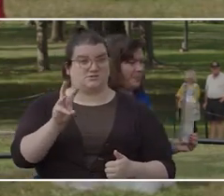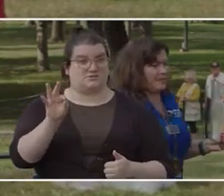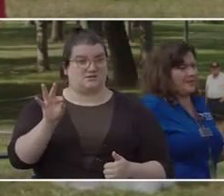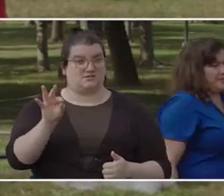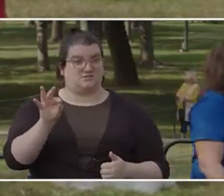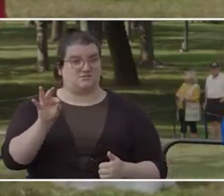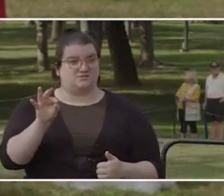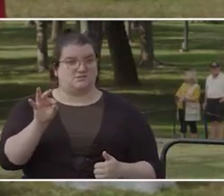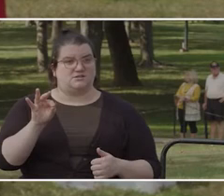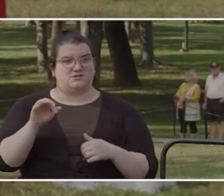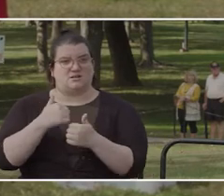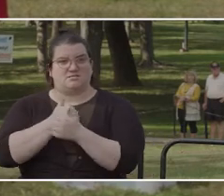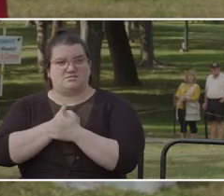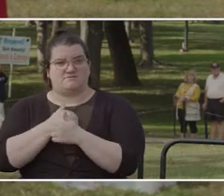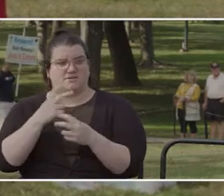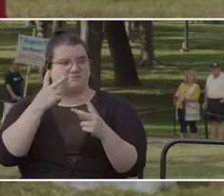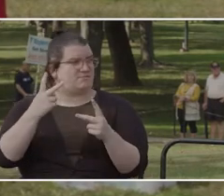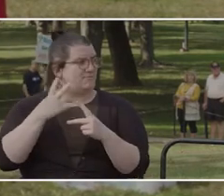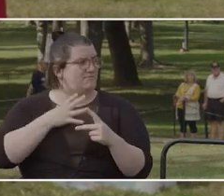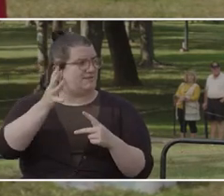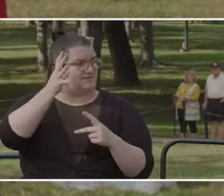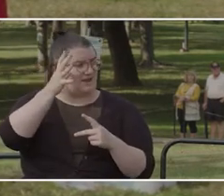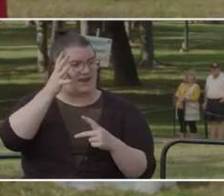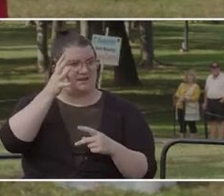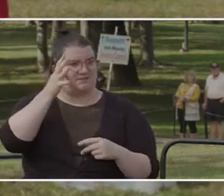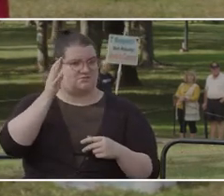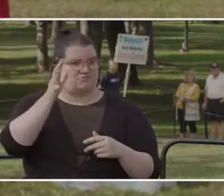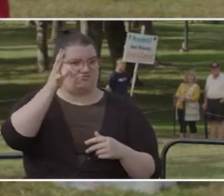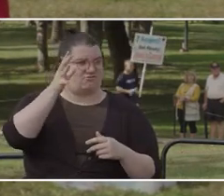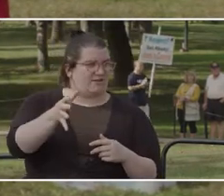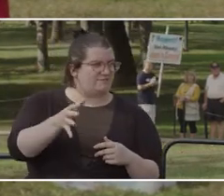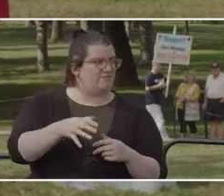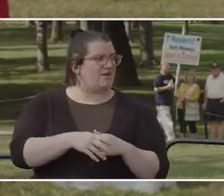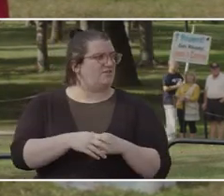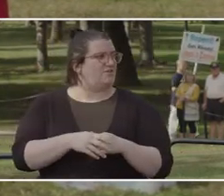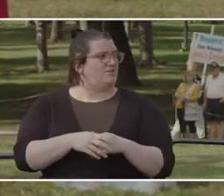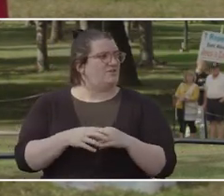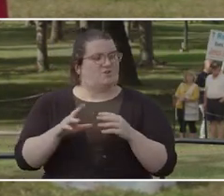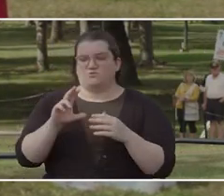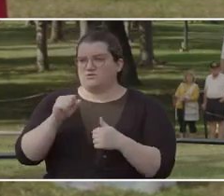1968-1969. In loving memory of my dad, her grandfather, Richard C. Vigas, U.S. Marines,